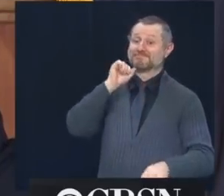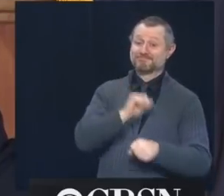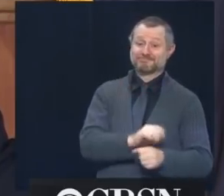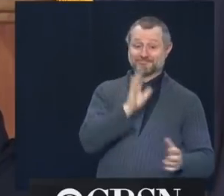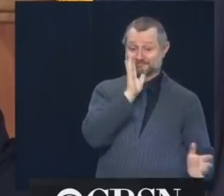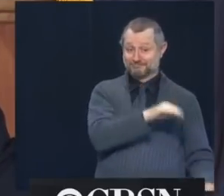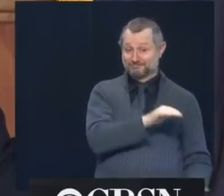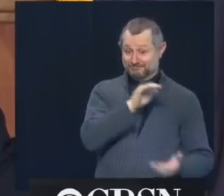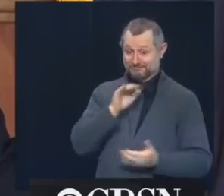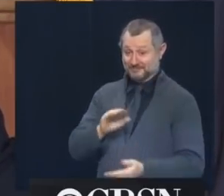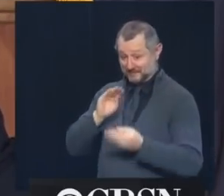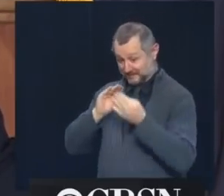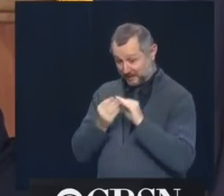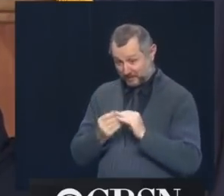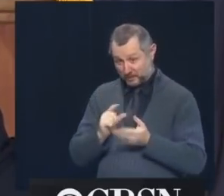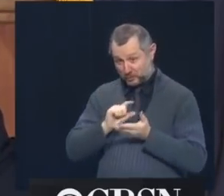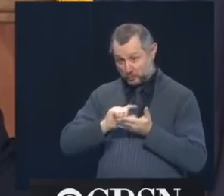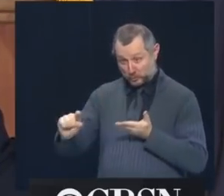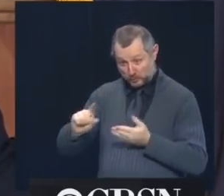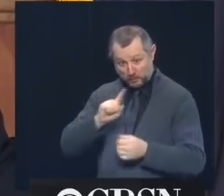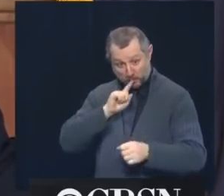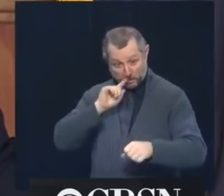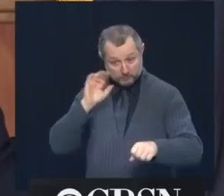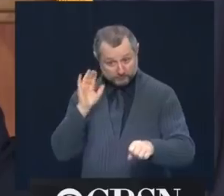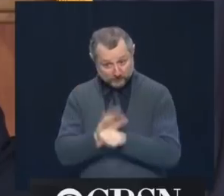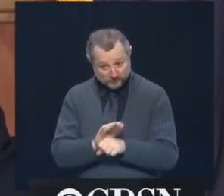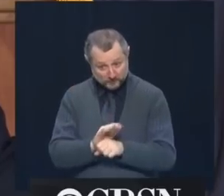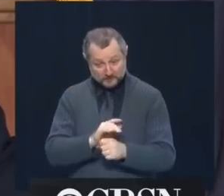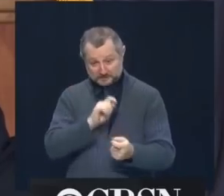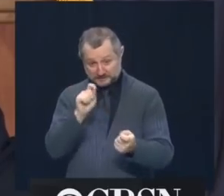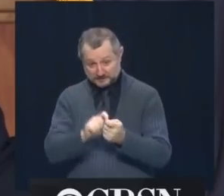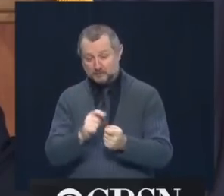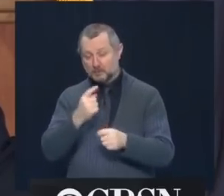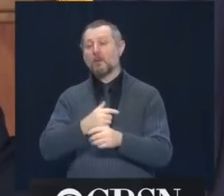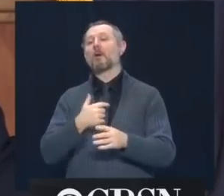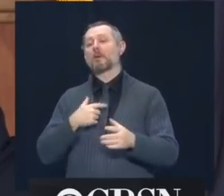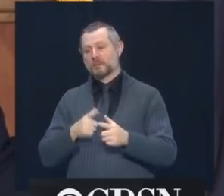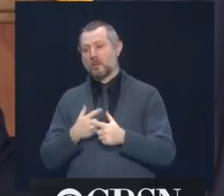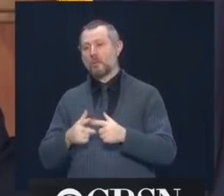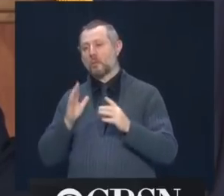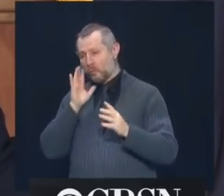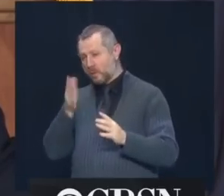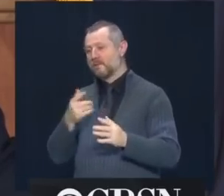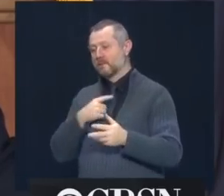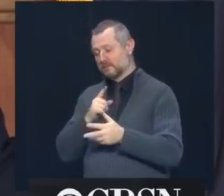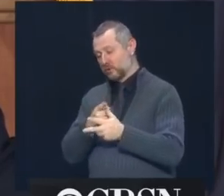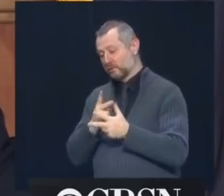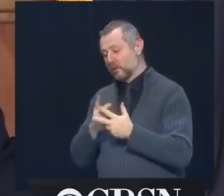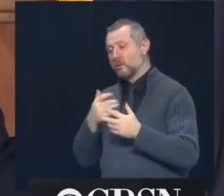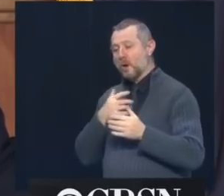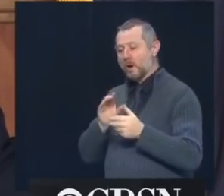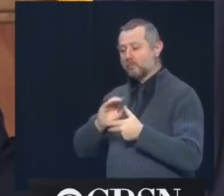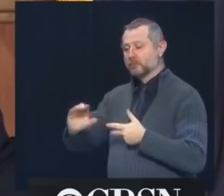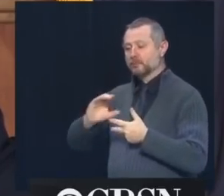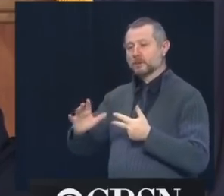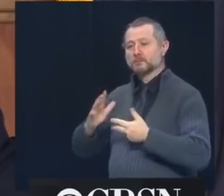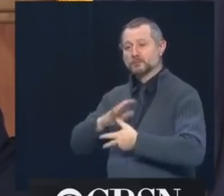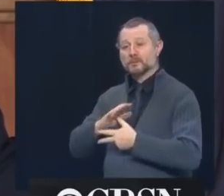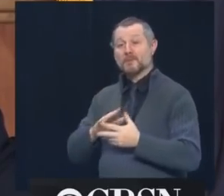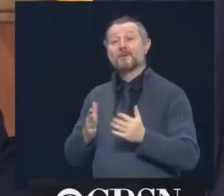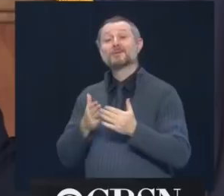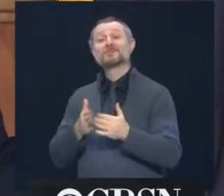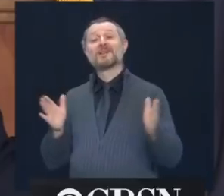day, right? And we outlined the first few stages. The general public go